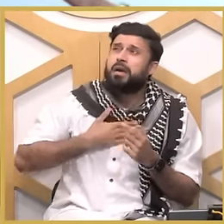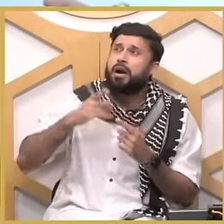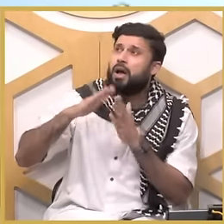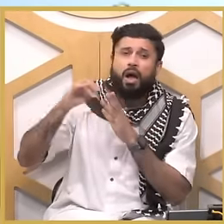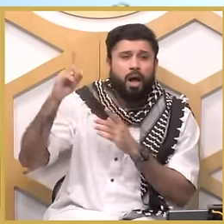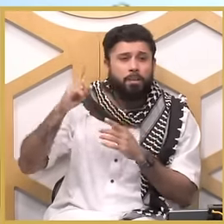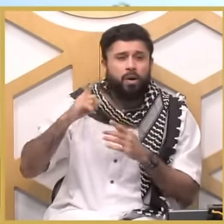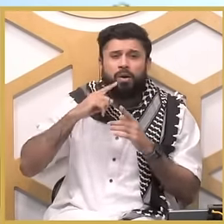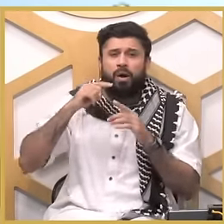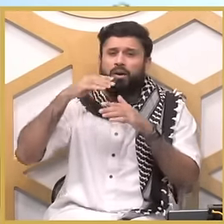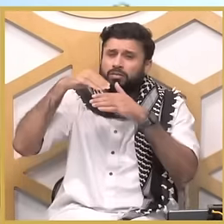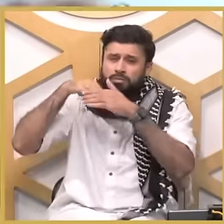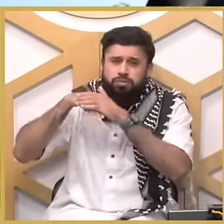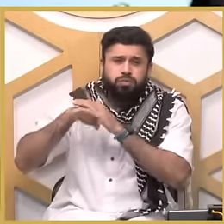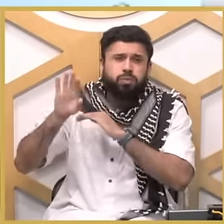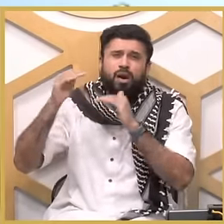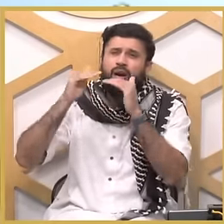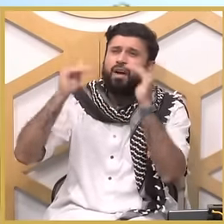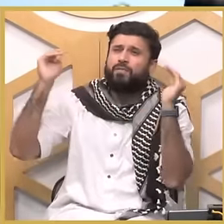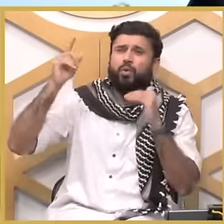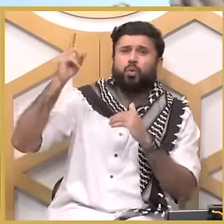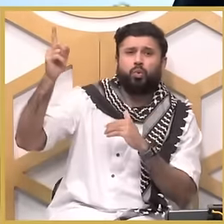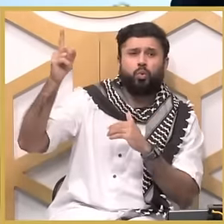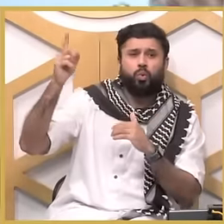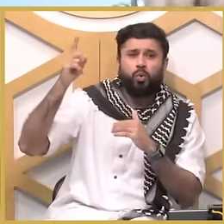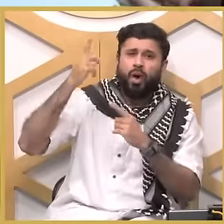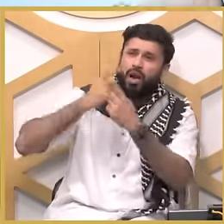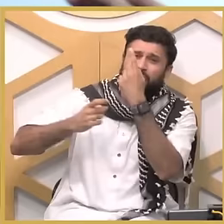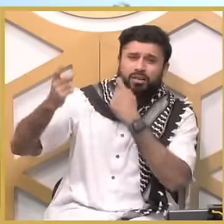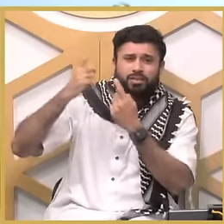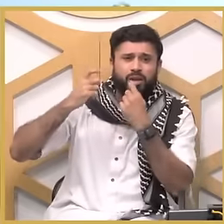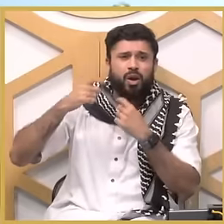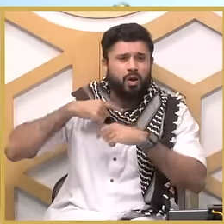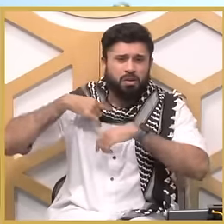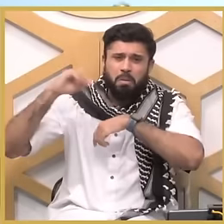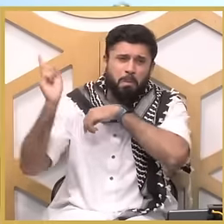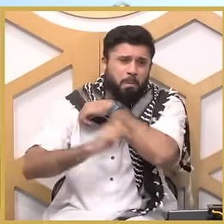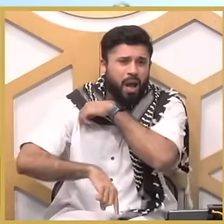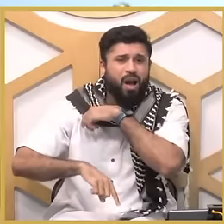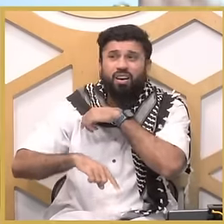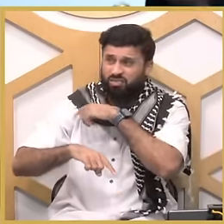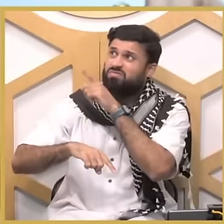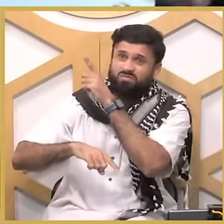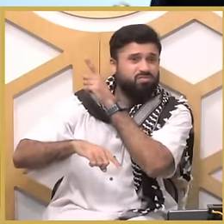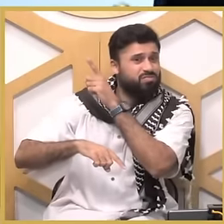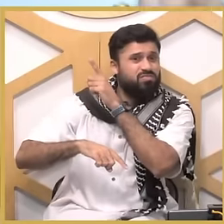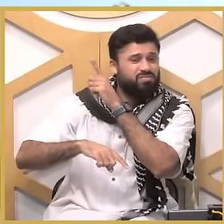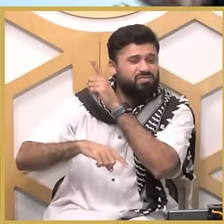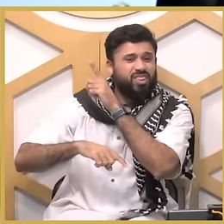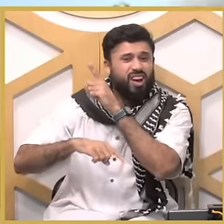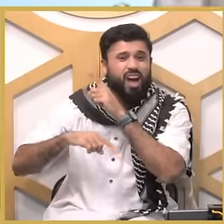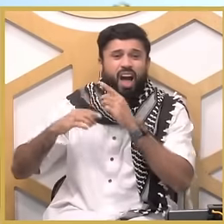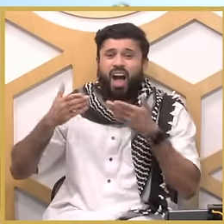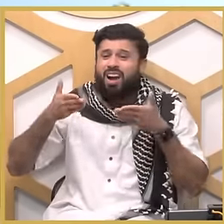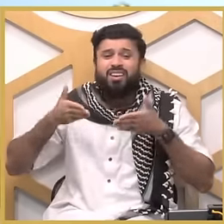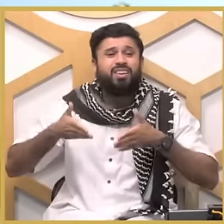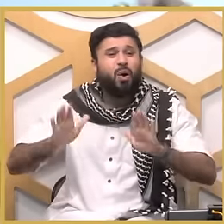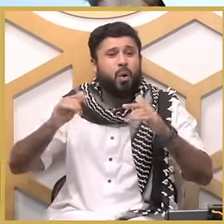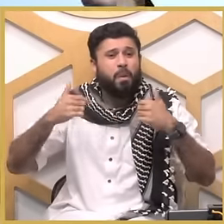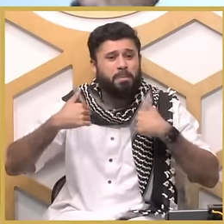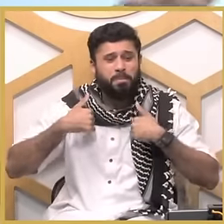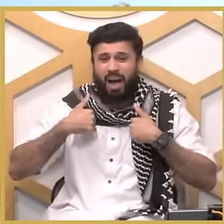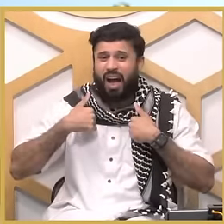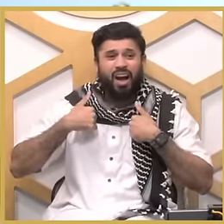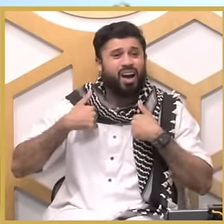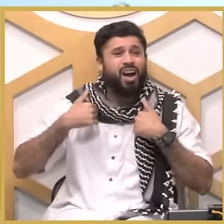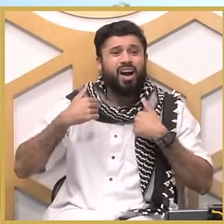of punishment. Wa amitni wa ana shahidan fi baladi nabiyika sallallahu alayhi wa sallam, and grant me shahada in the city of the Prophet sallallahu alayhi wa sallam. Like,